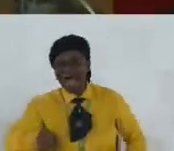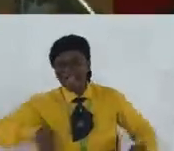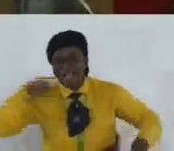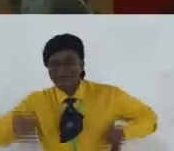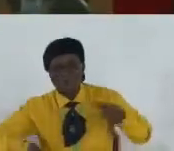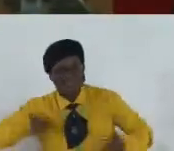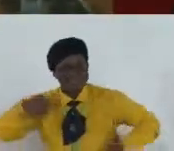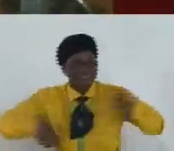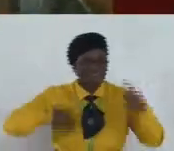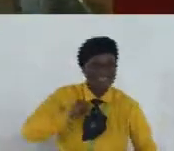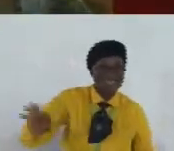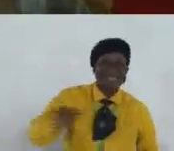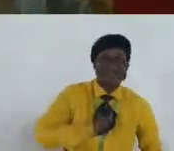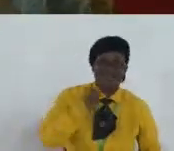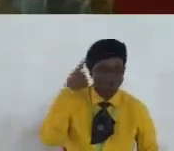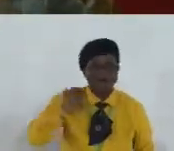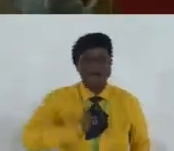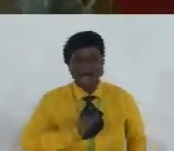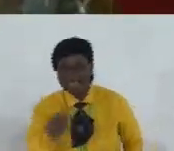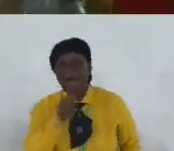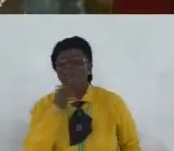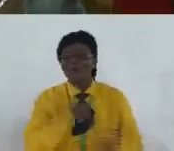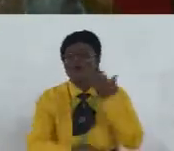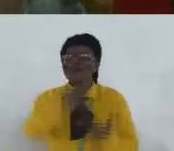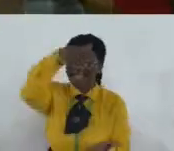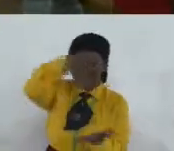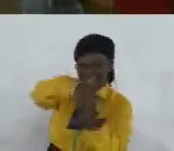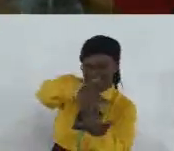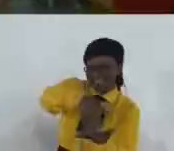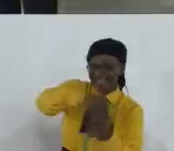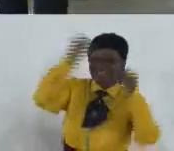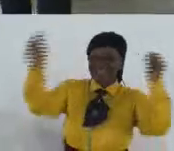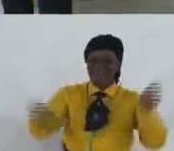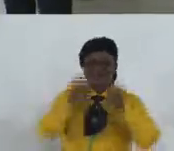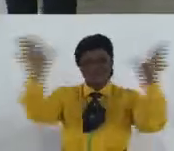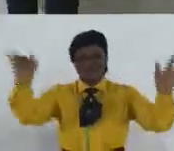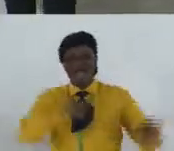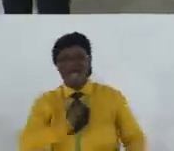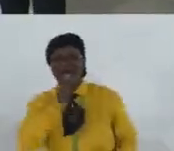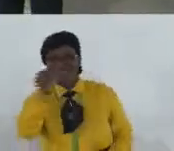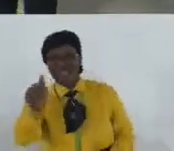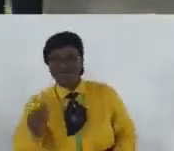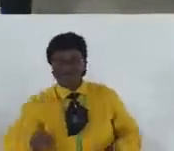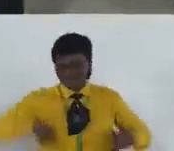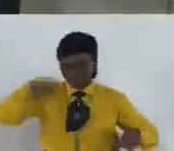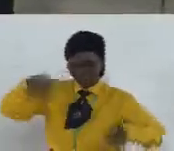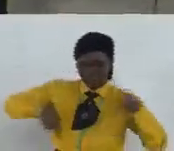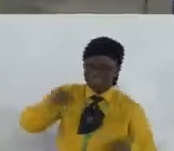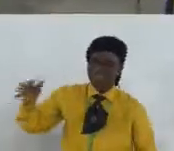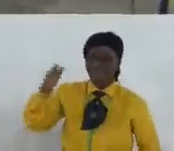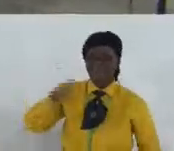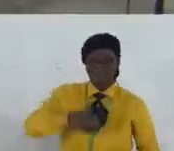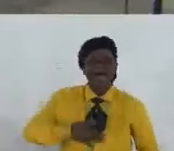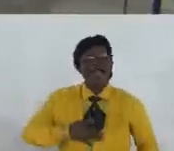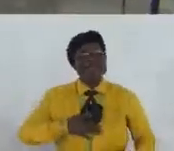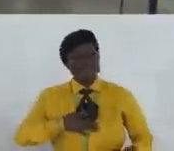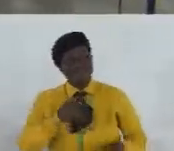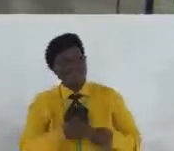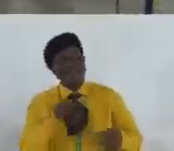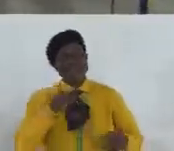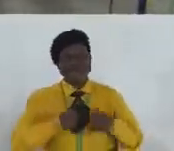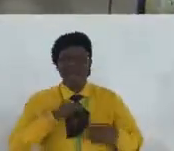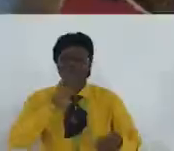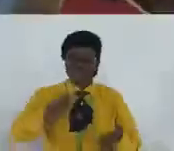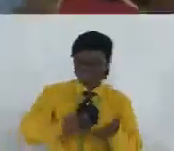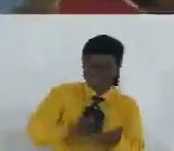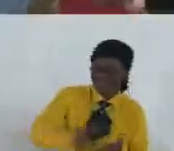been praised. I am rejoicing, I am born again. Hallelujah. I am rejoicing, my name